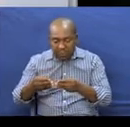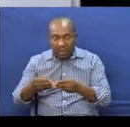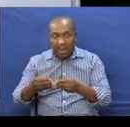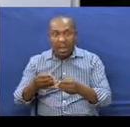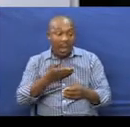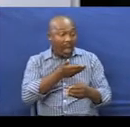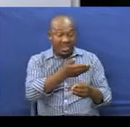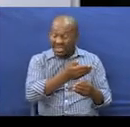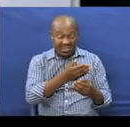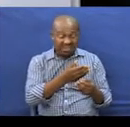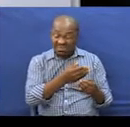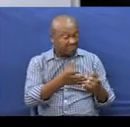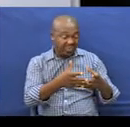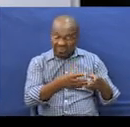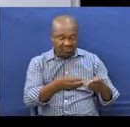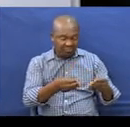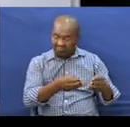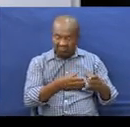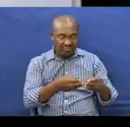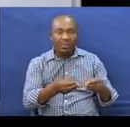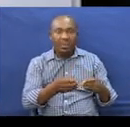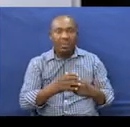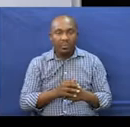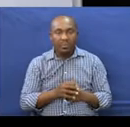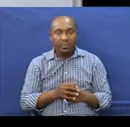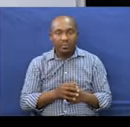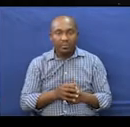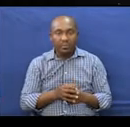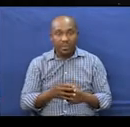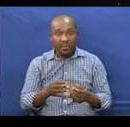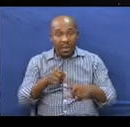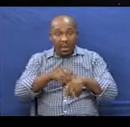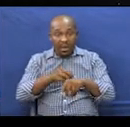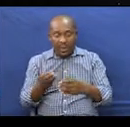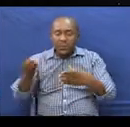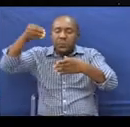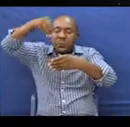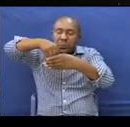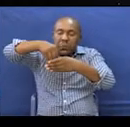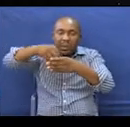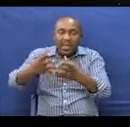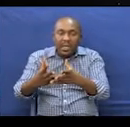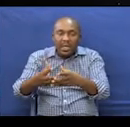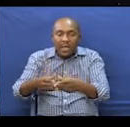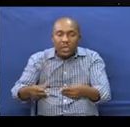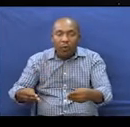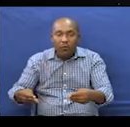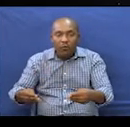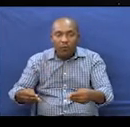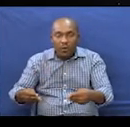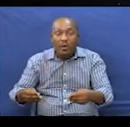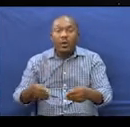It means that you have got those food substances which, when you take it into water, they dissolve. That is